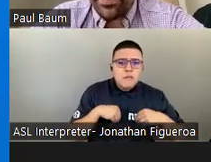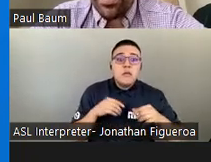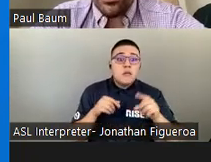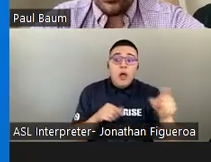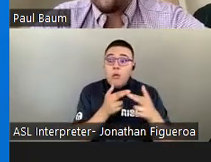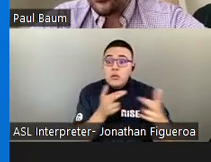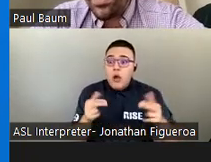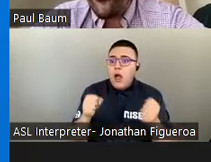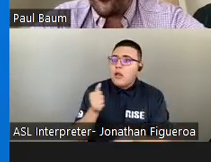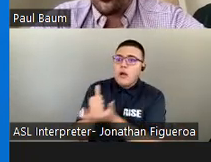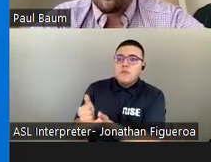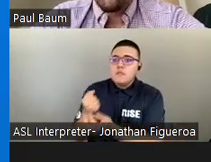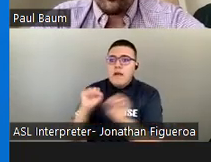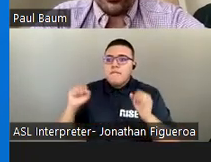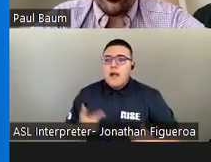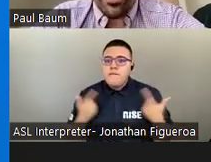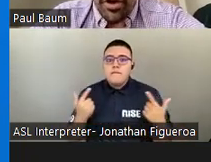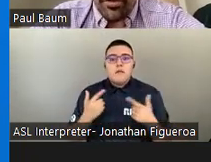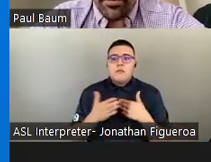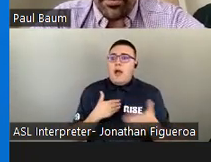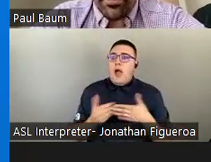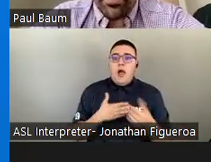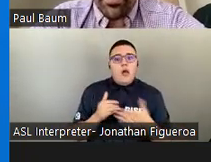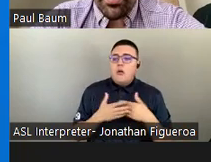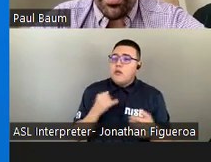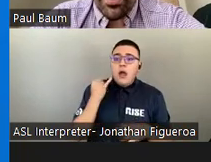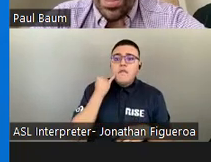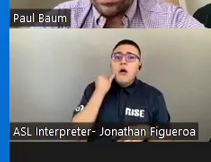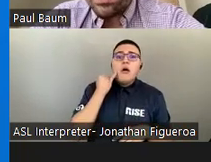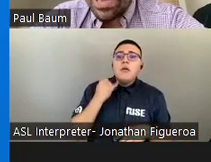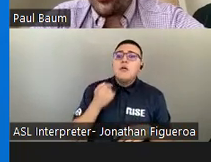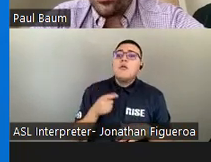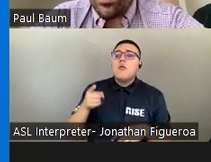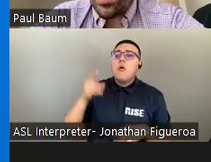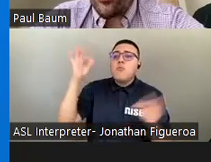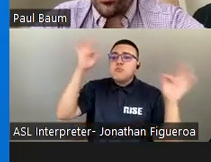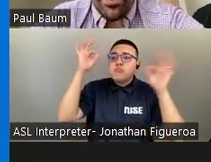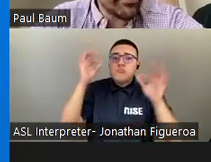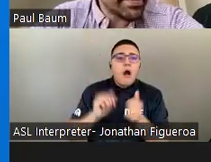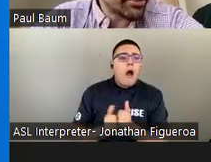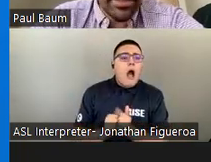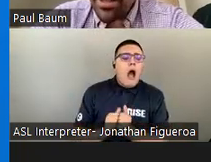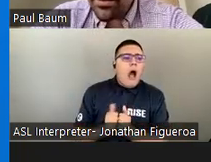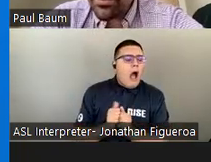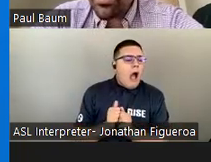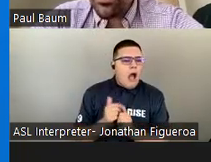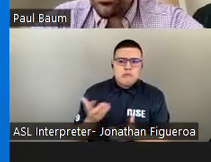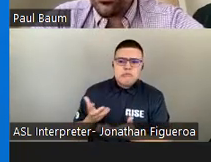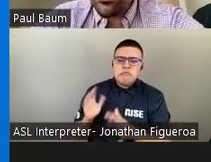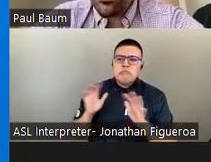life. Even if we don't know exactly how to have that conversation yet,